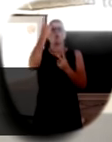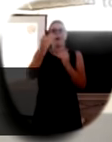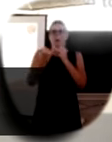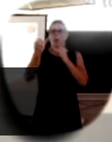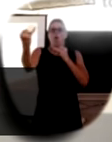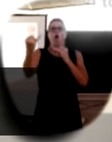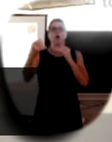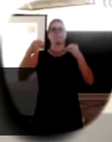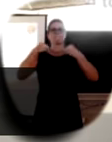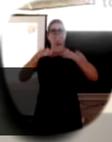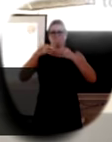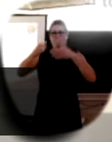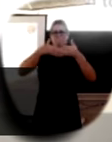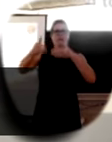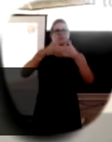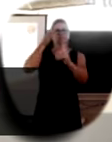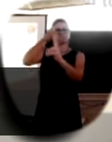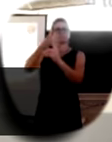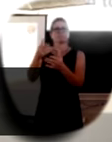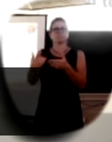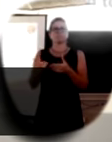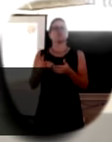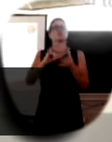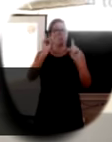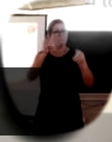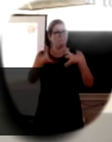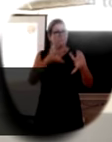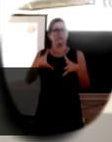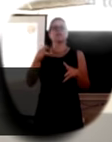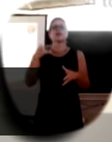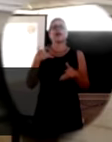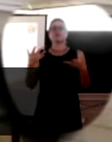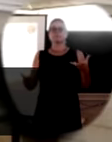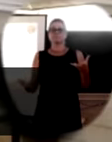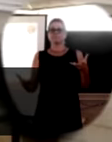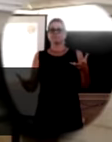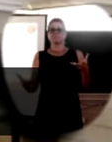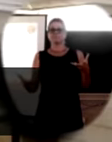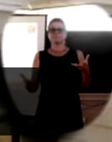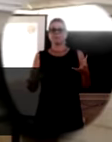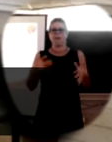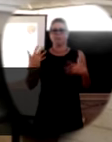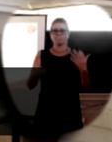funding. What that all really breaks down to when we're looking at it is